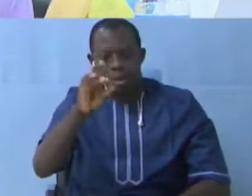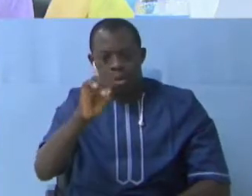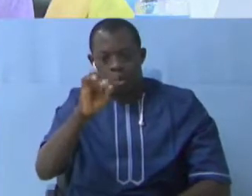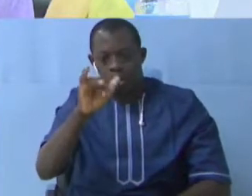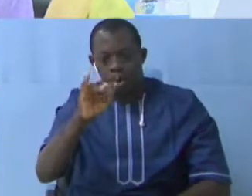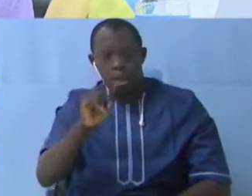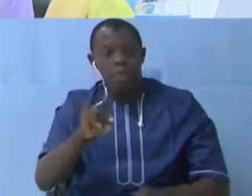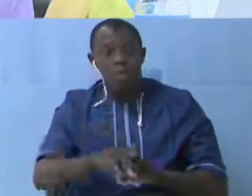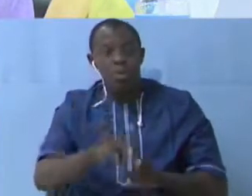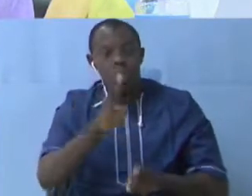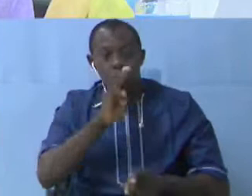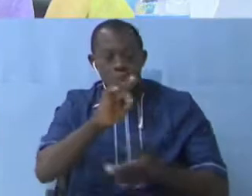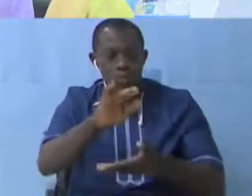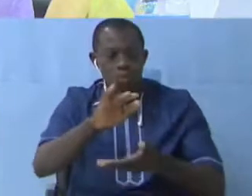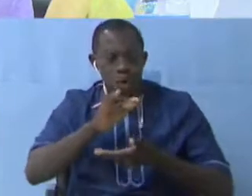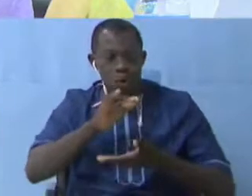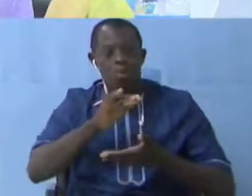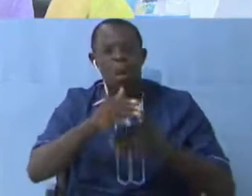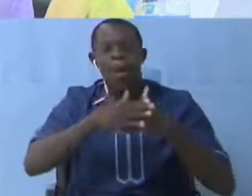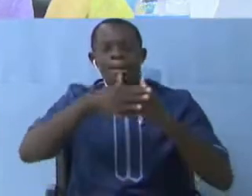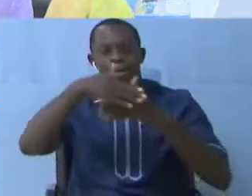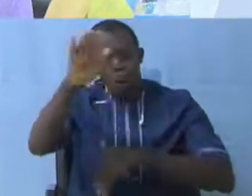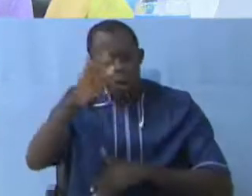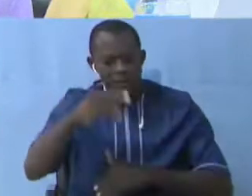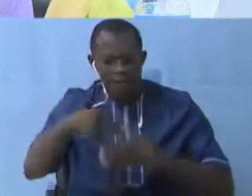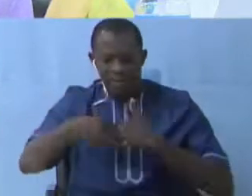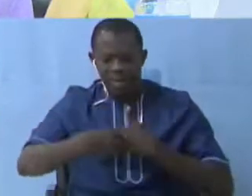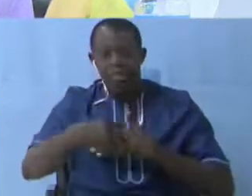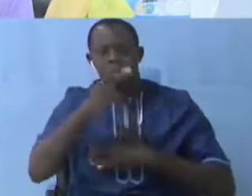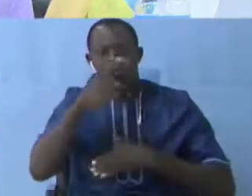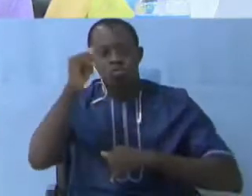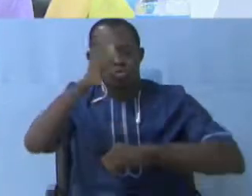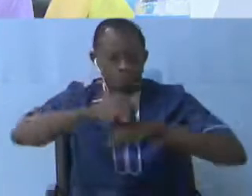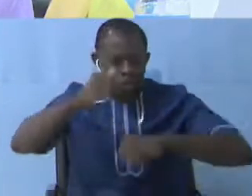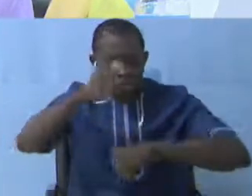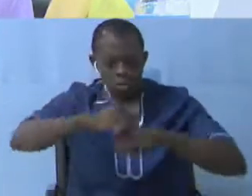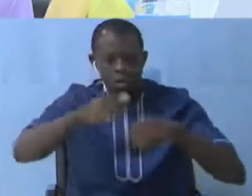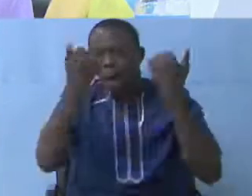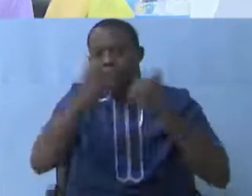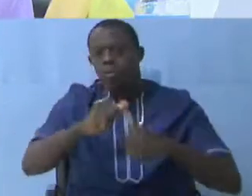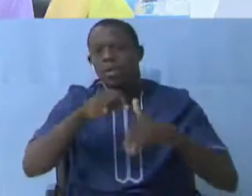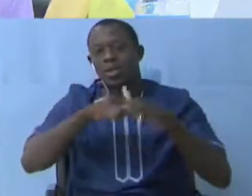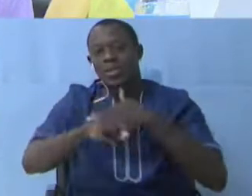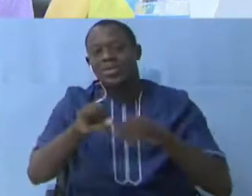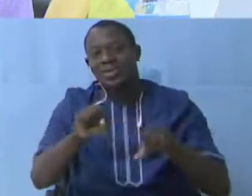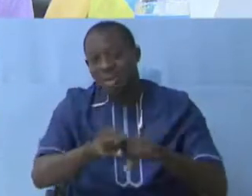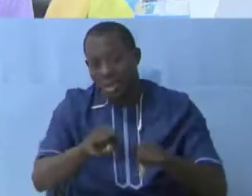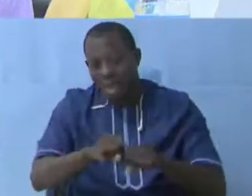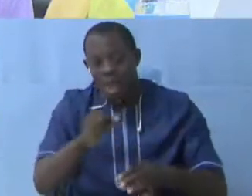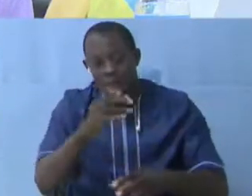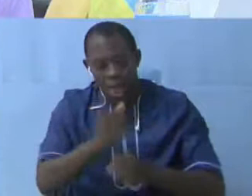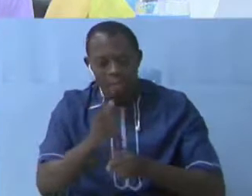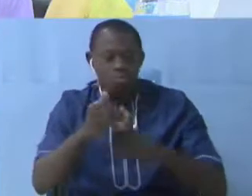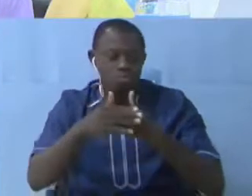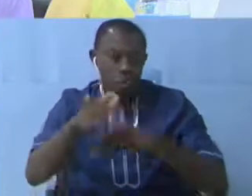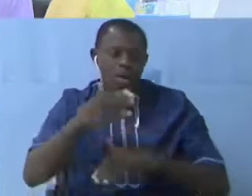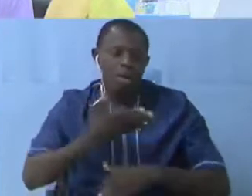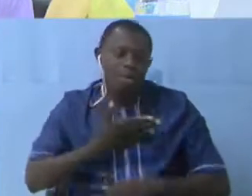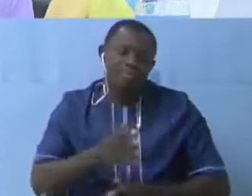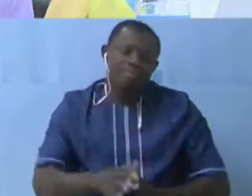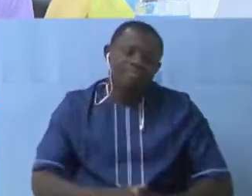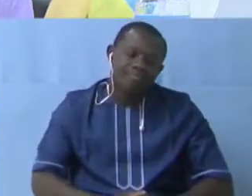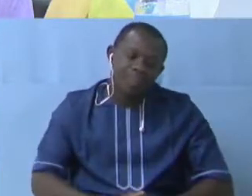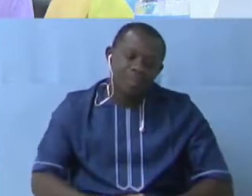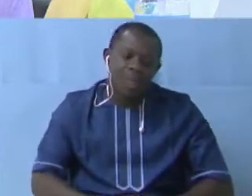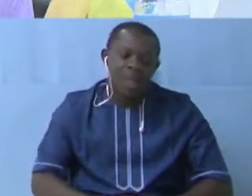victims of torture in Senegal. ci nim dalale woon nag ñu bari ñoo xam ne ni lor woon nañ ci méttital yi ci biir réewi Sénégal.